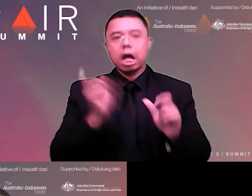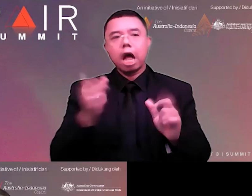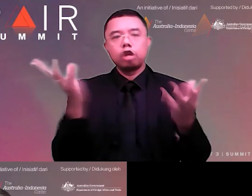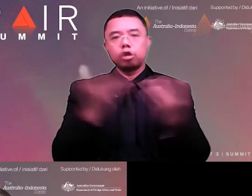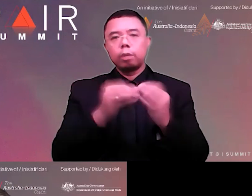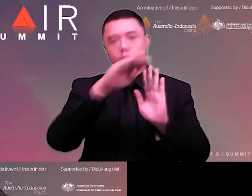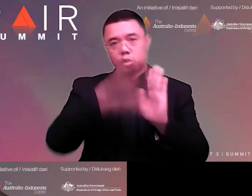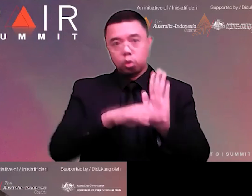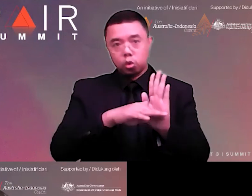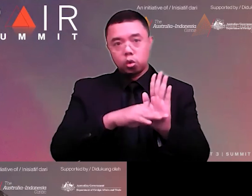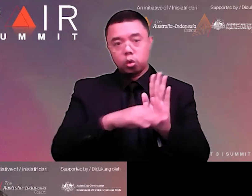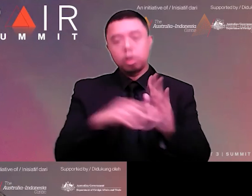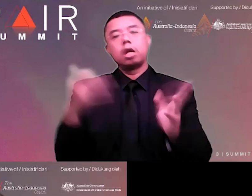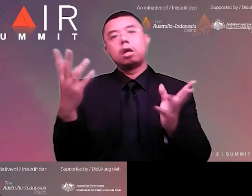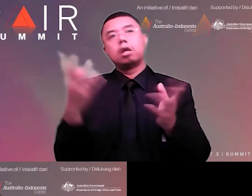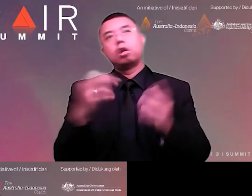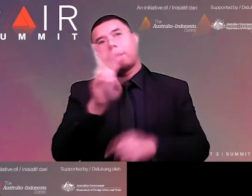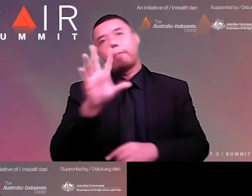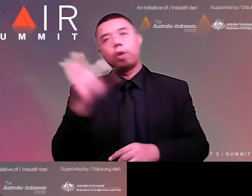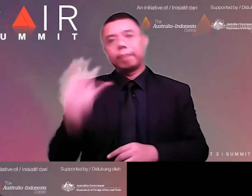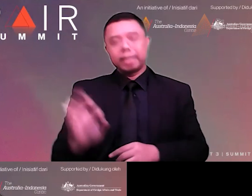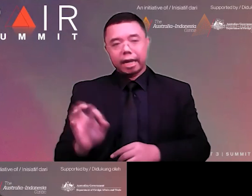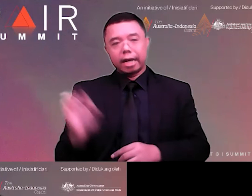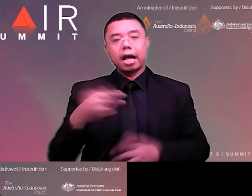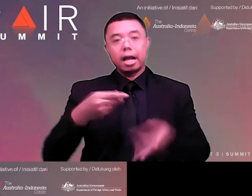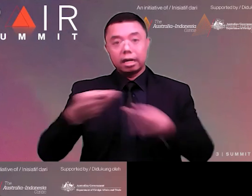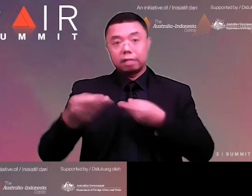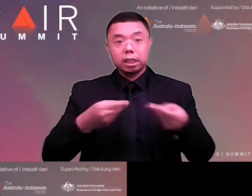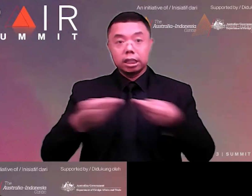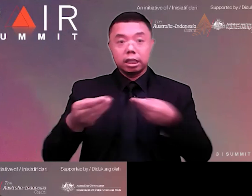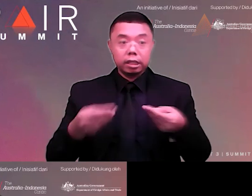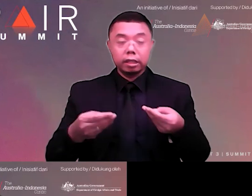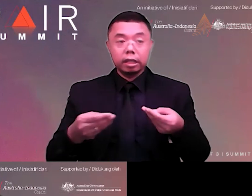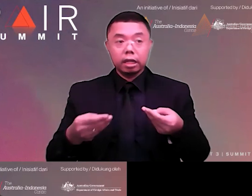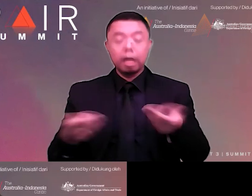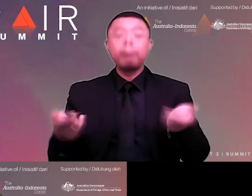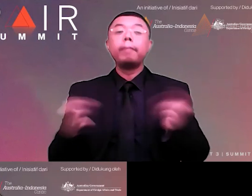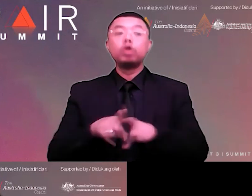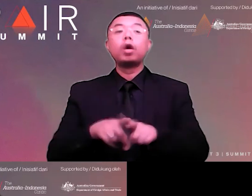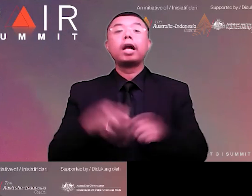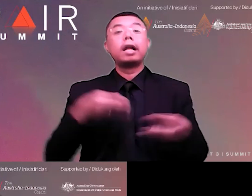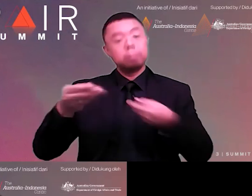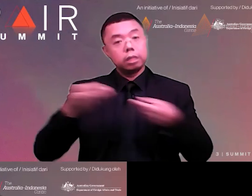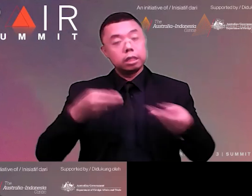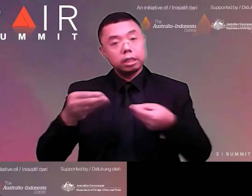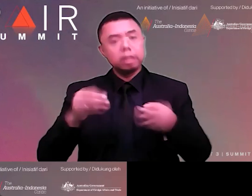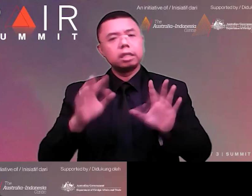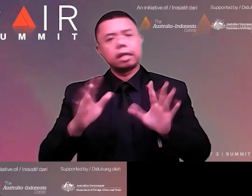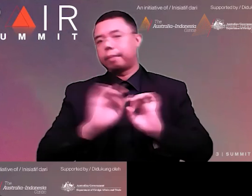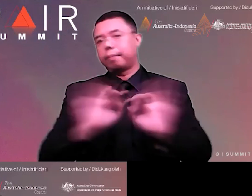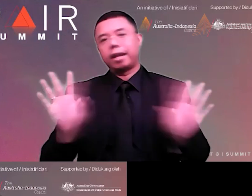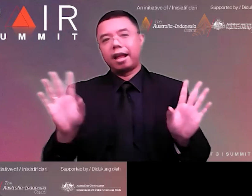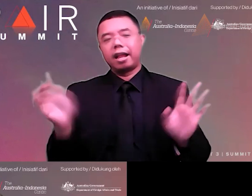business, the adjustment of business was quite different to the earlier waves. There was far fewer layoffs,